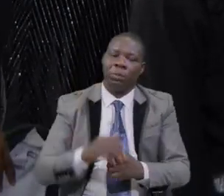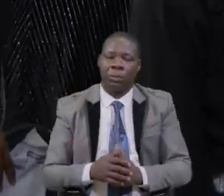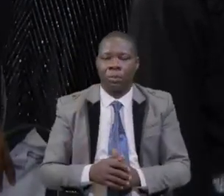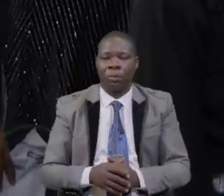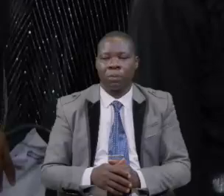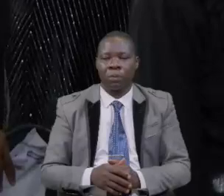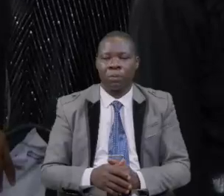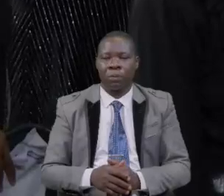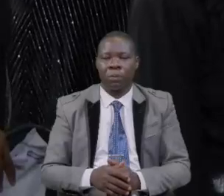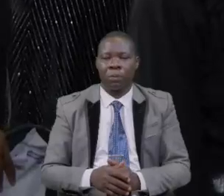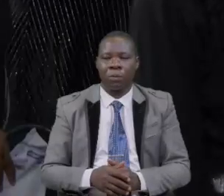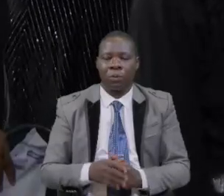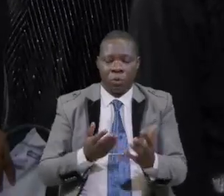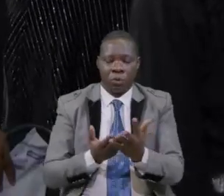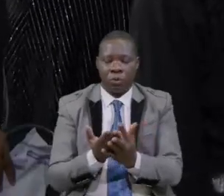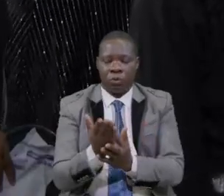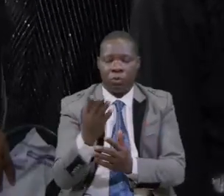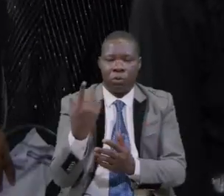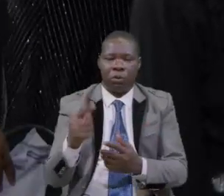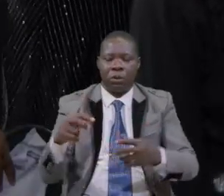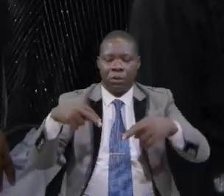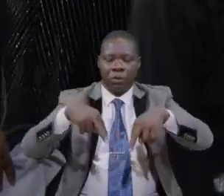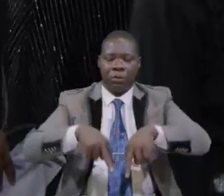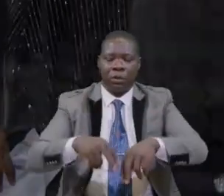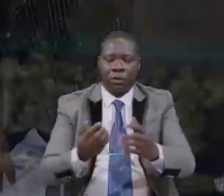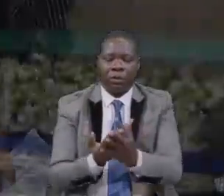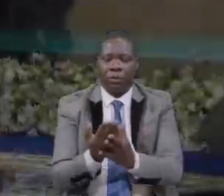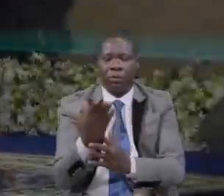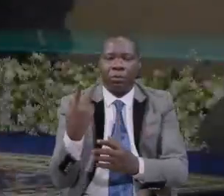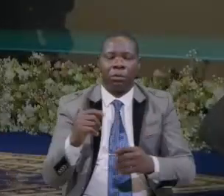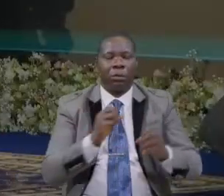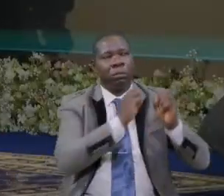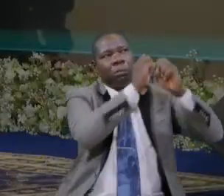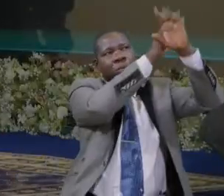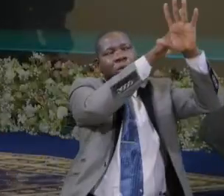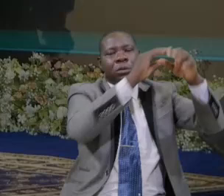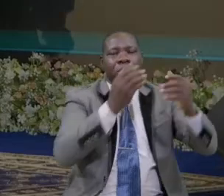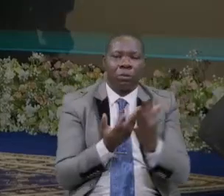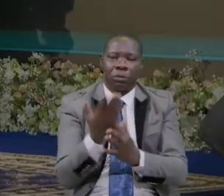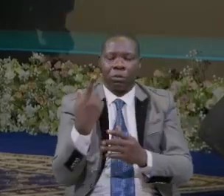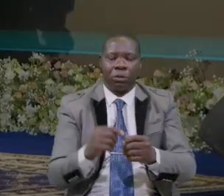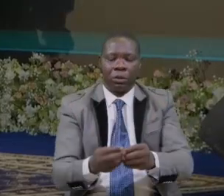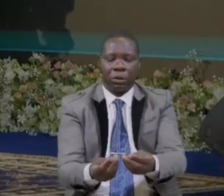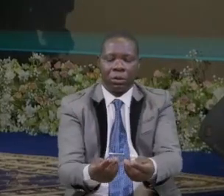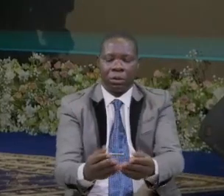Through the valley, through the mountain, through the plain, following him.